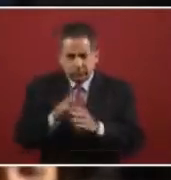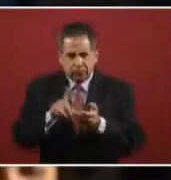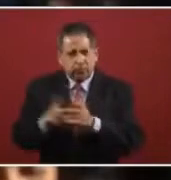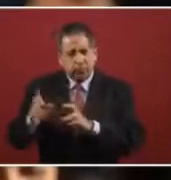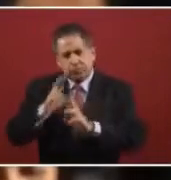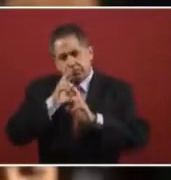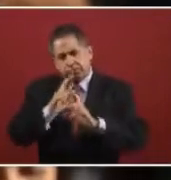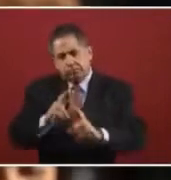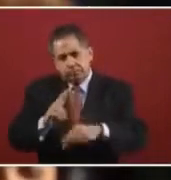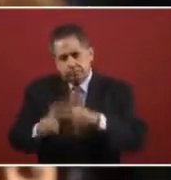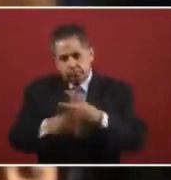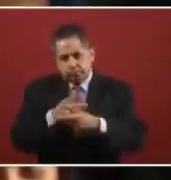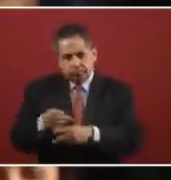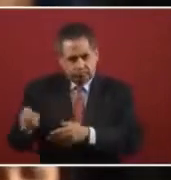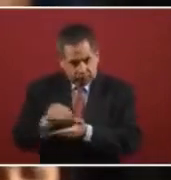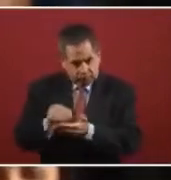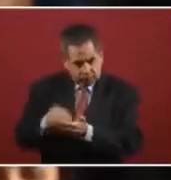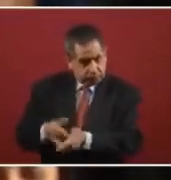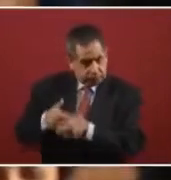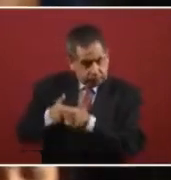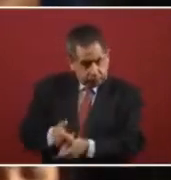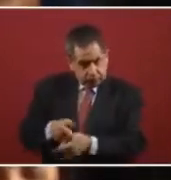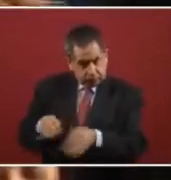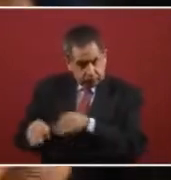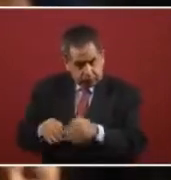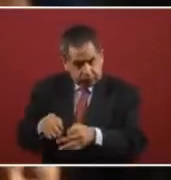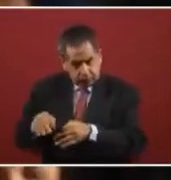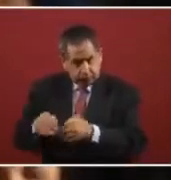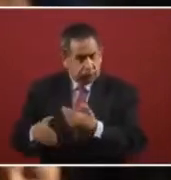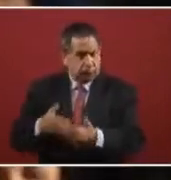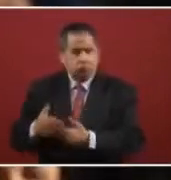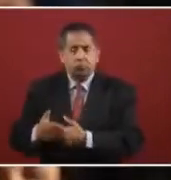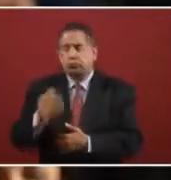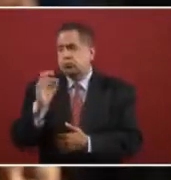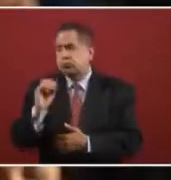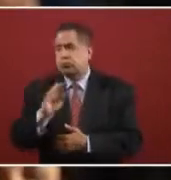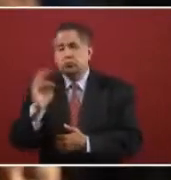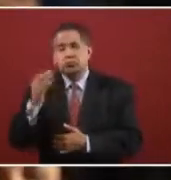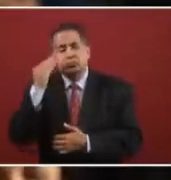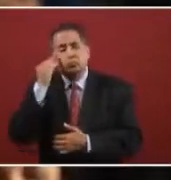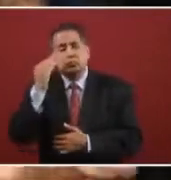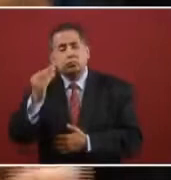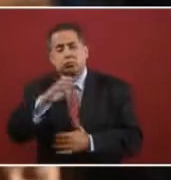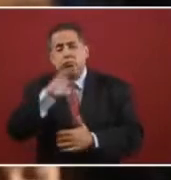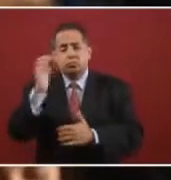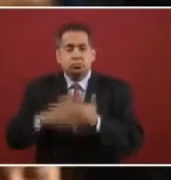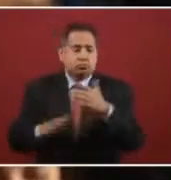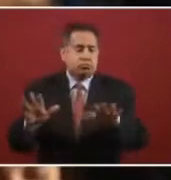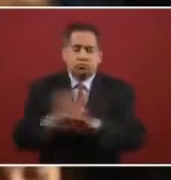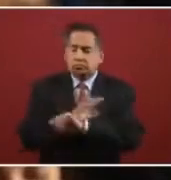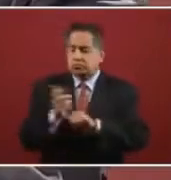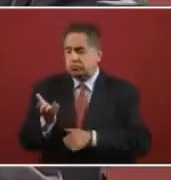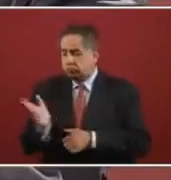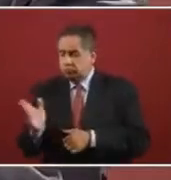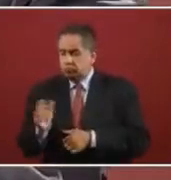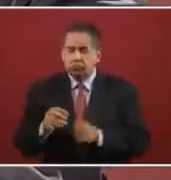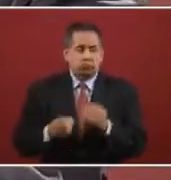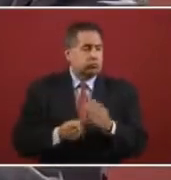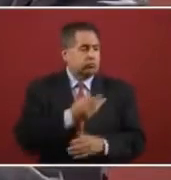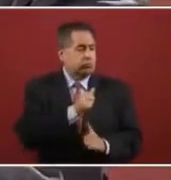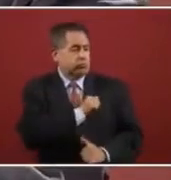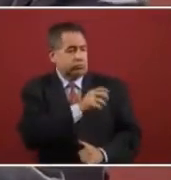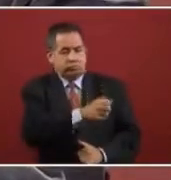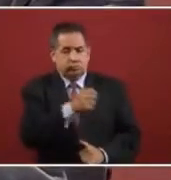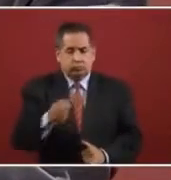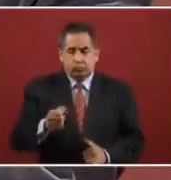So they want to know if they're going to continue with their employee or short term, so that